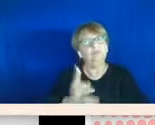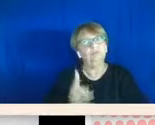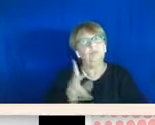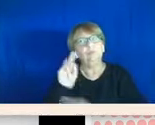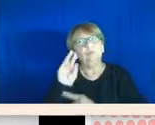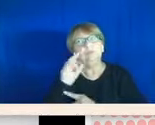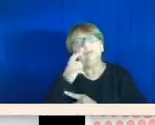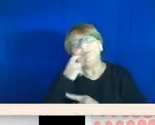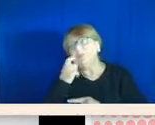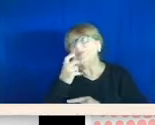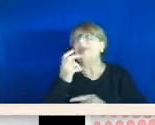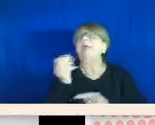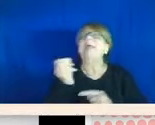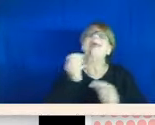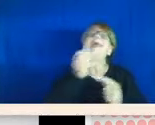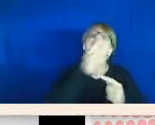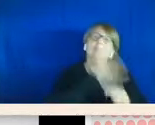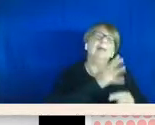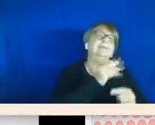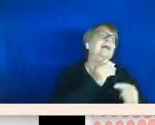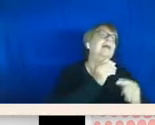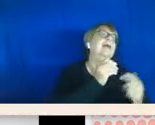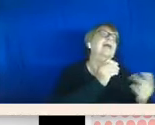neglect. Next slide, please.